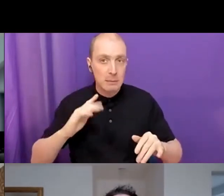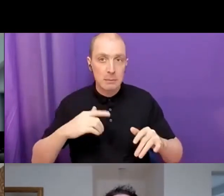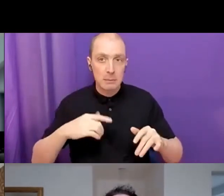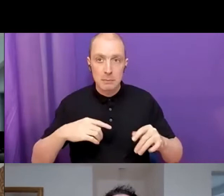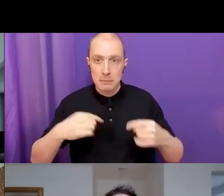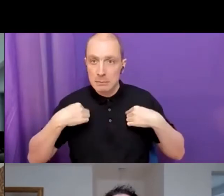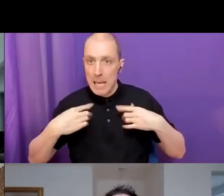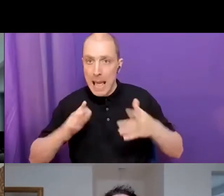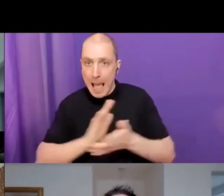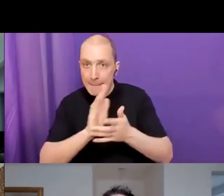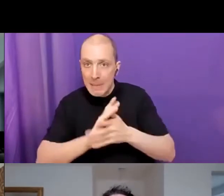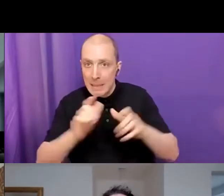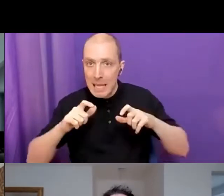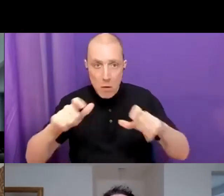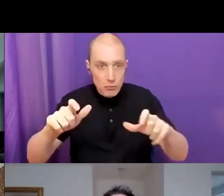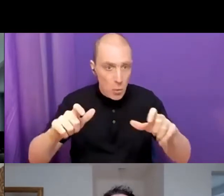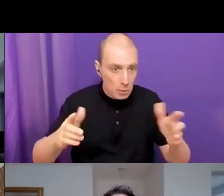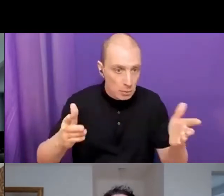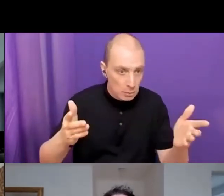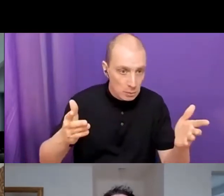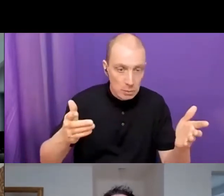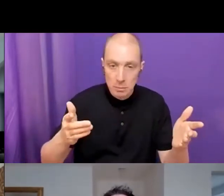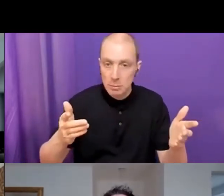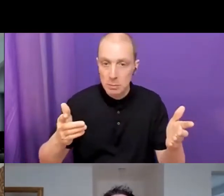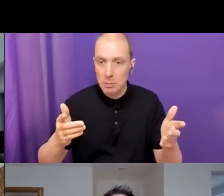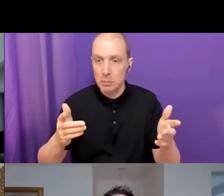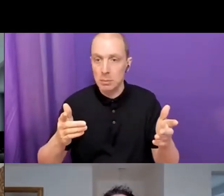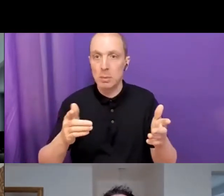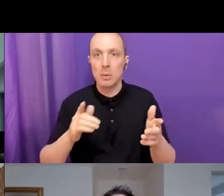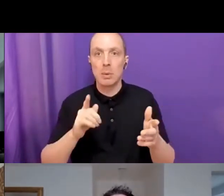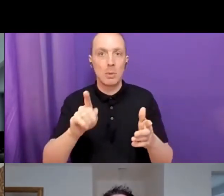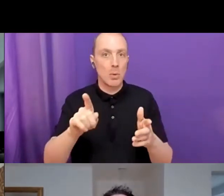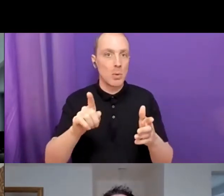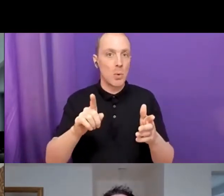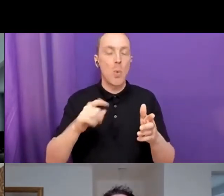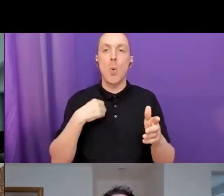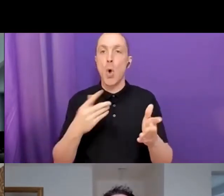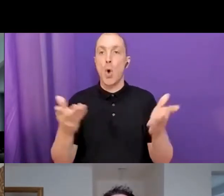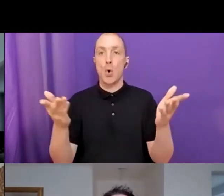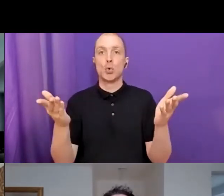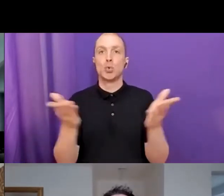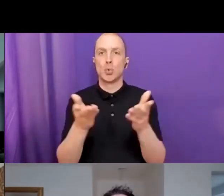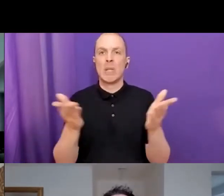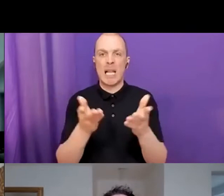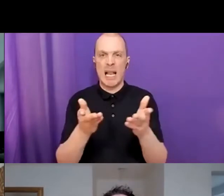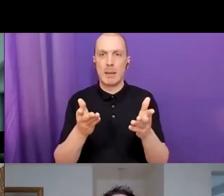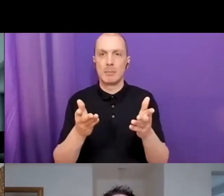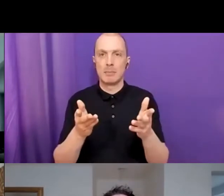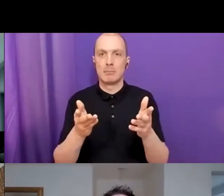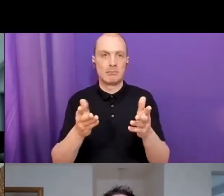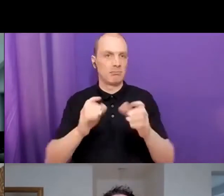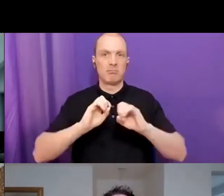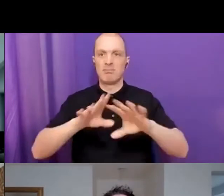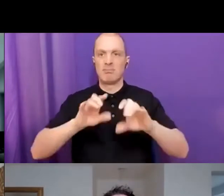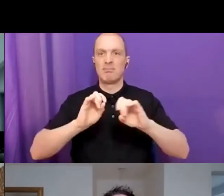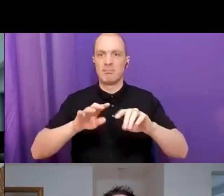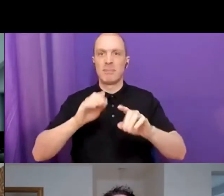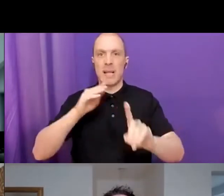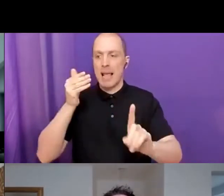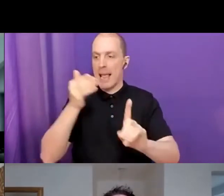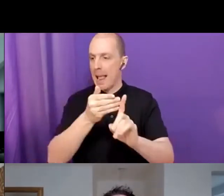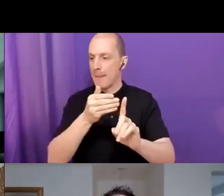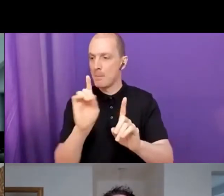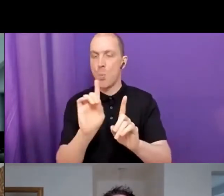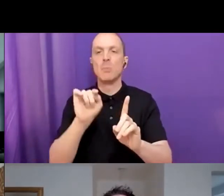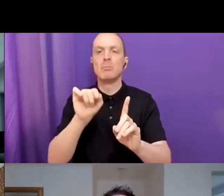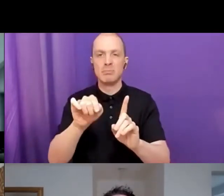Great. So just briefly, I'll set today in context. So Disability Equality Scotland have